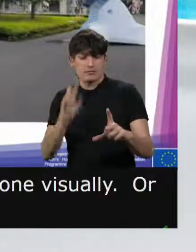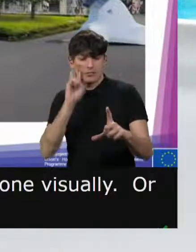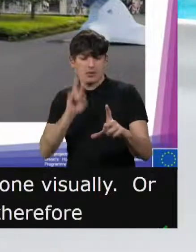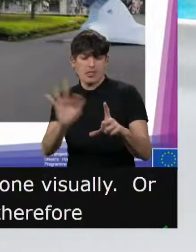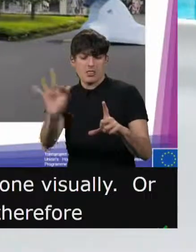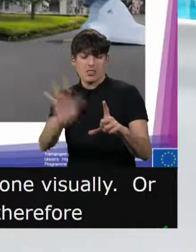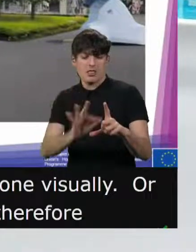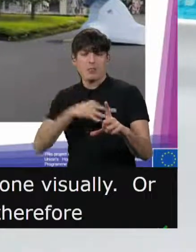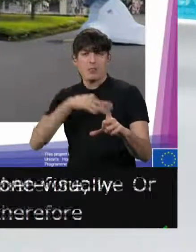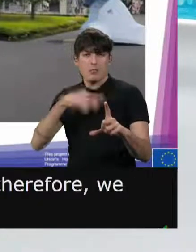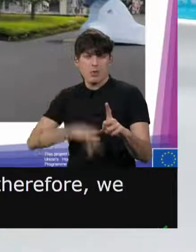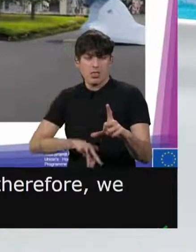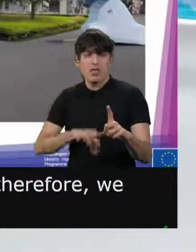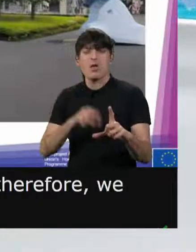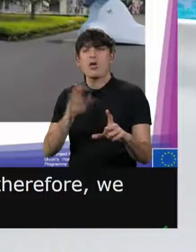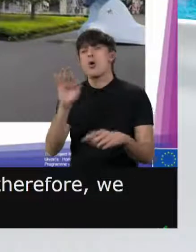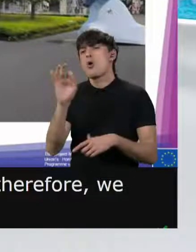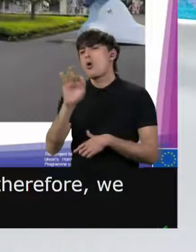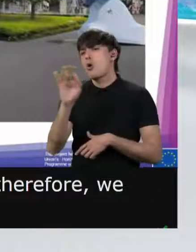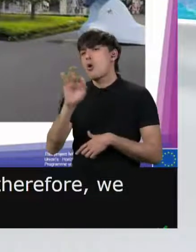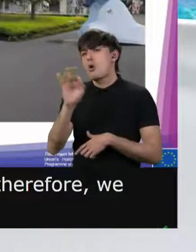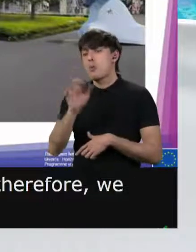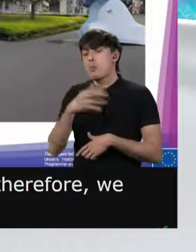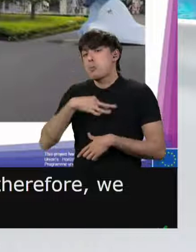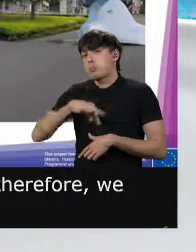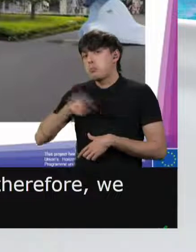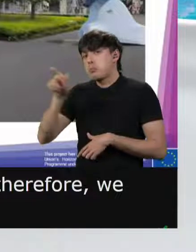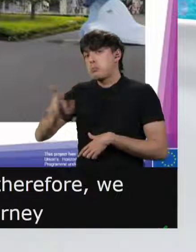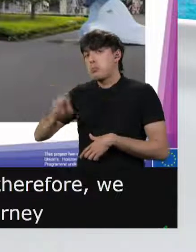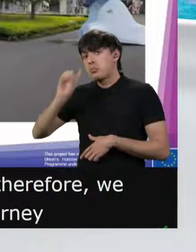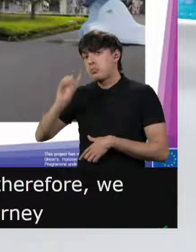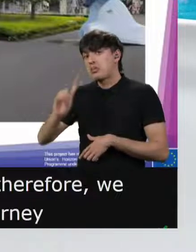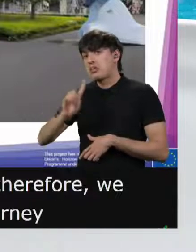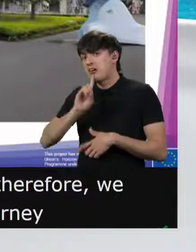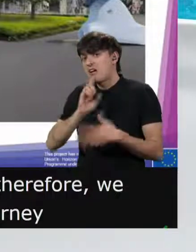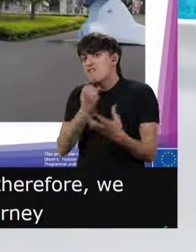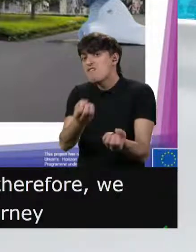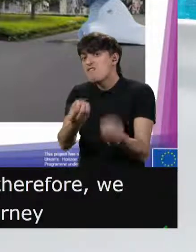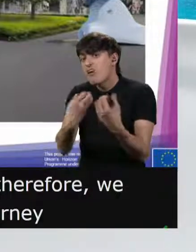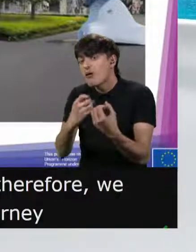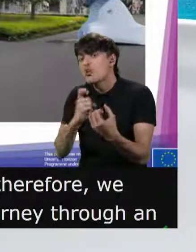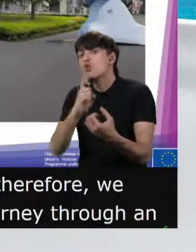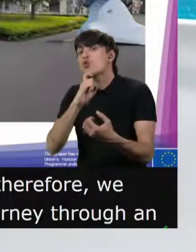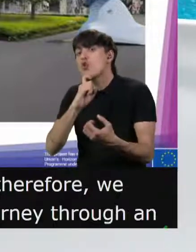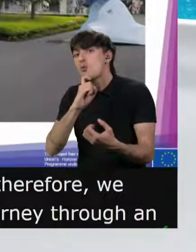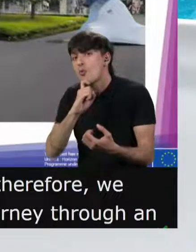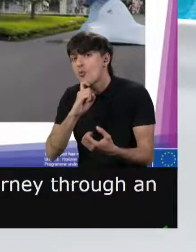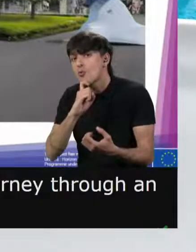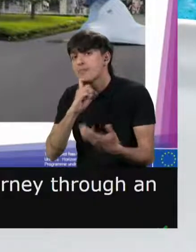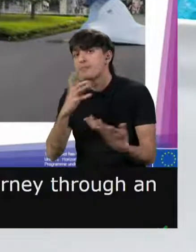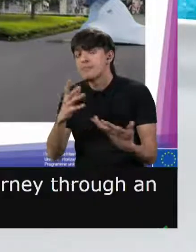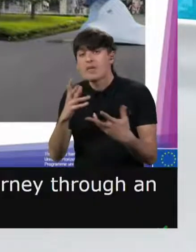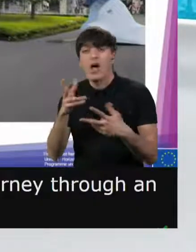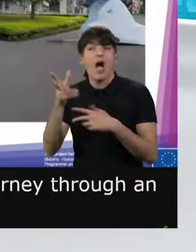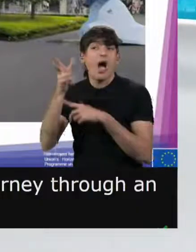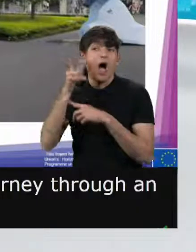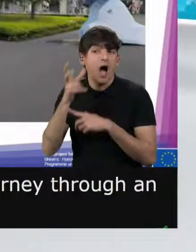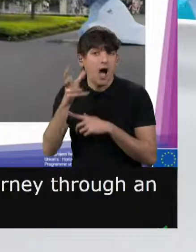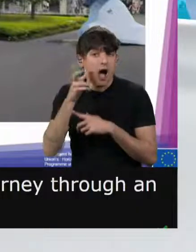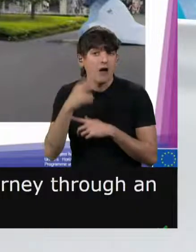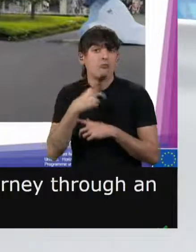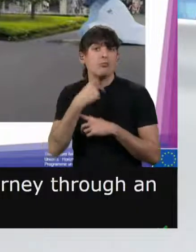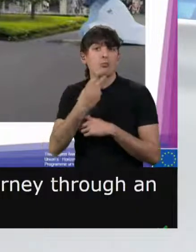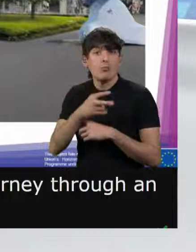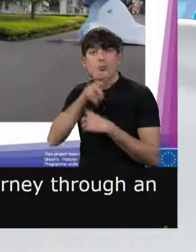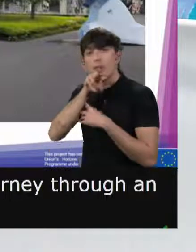the information about the journey through an audio signal. Or that the person has mobility needs, and when we